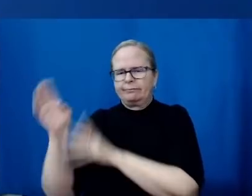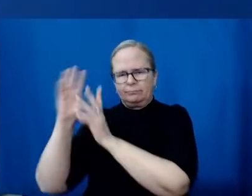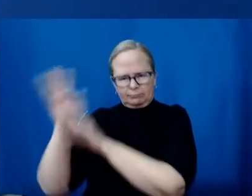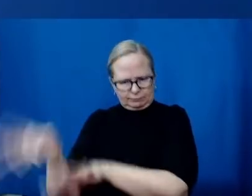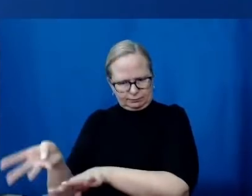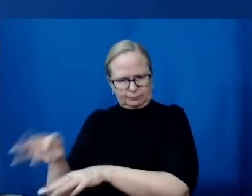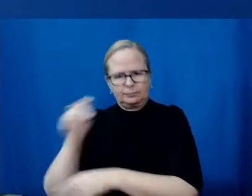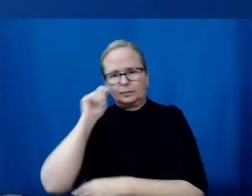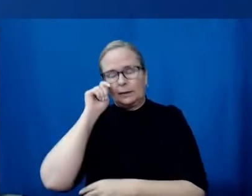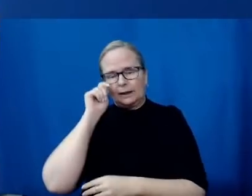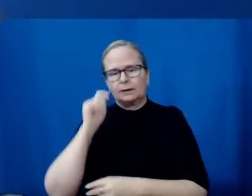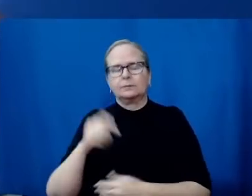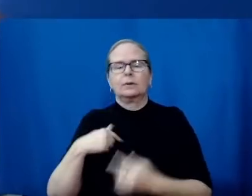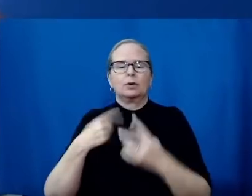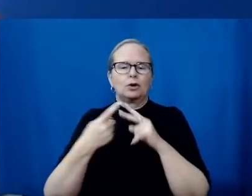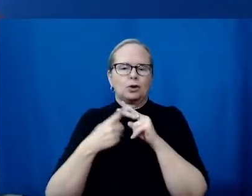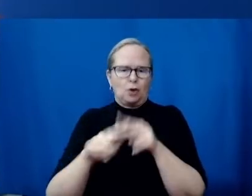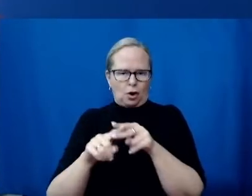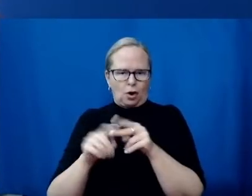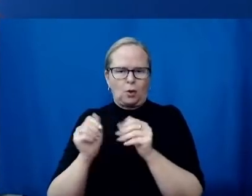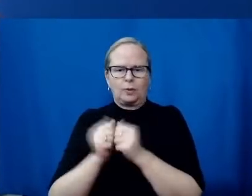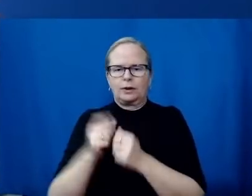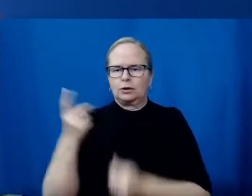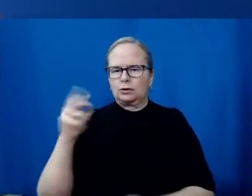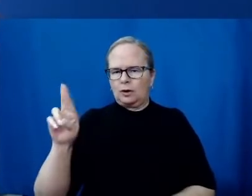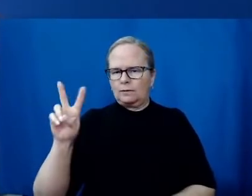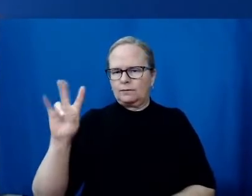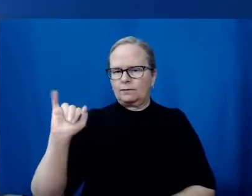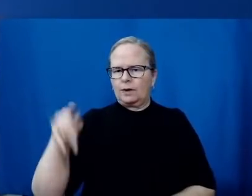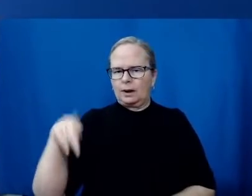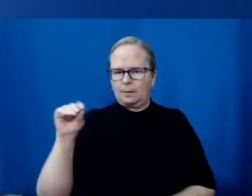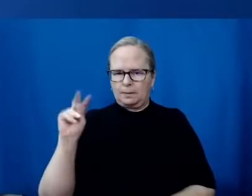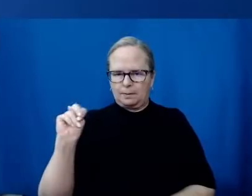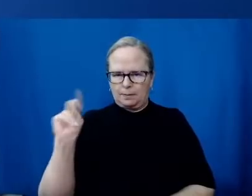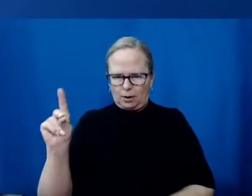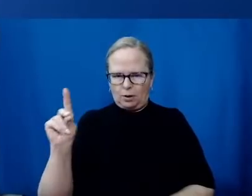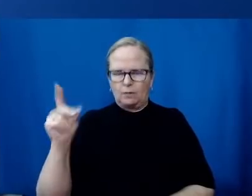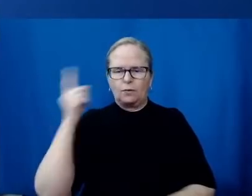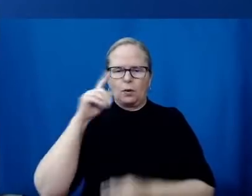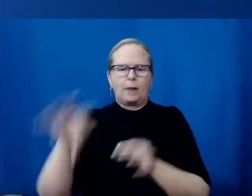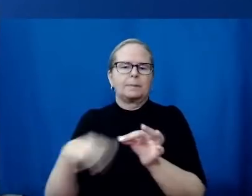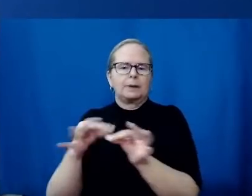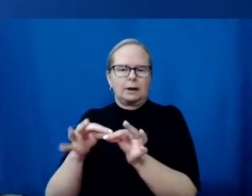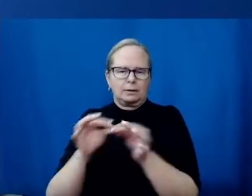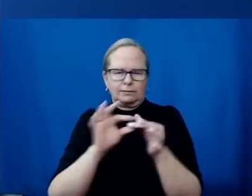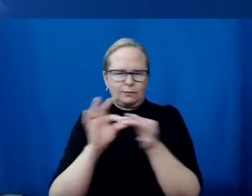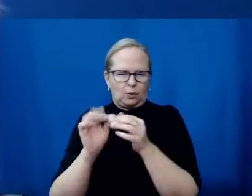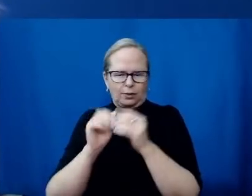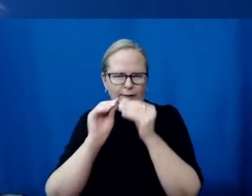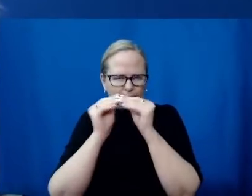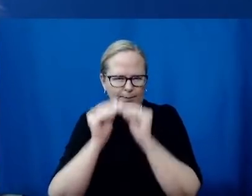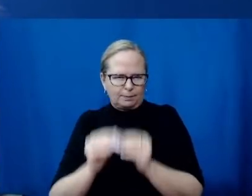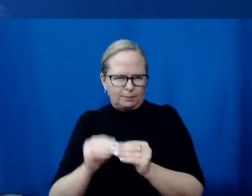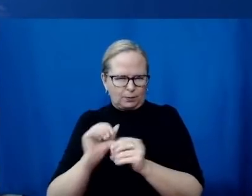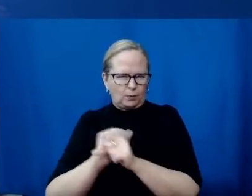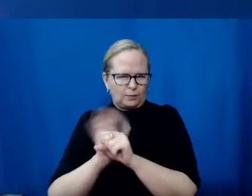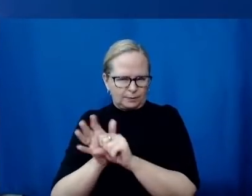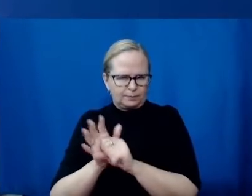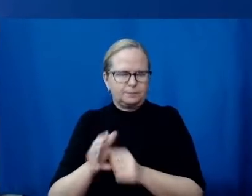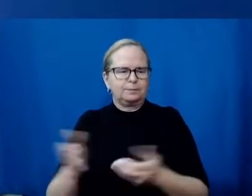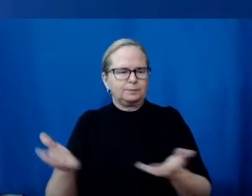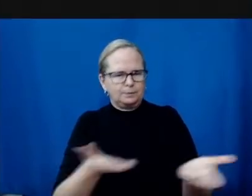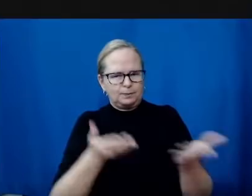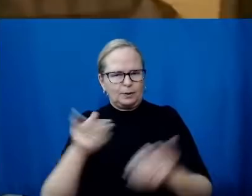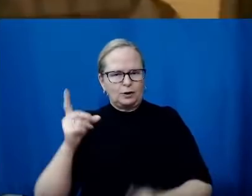us live on. I will start things off by bringing up Dr. Vipond to give us an update on COVID-19